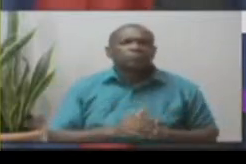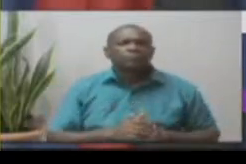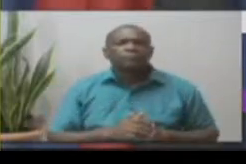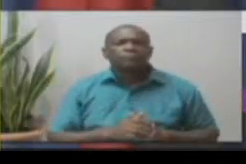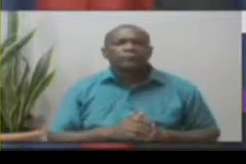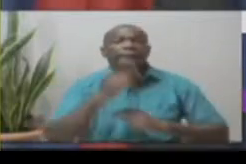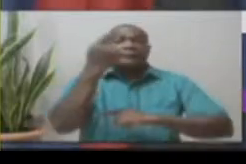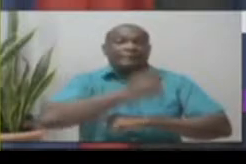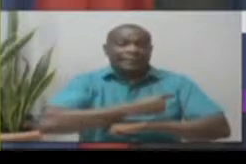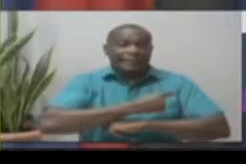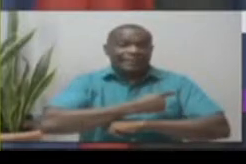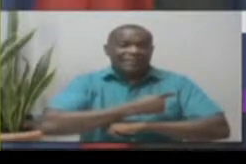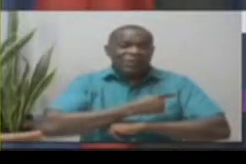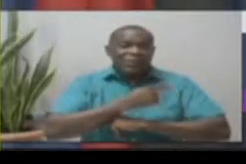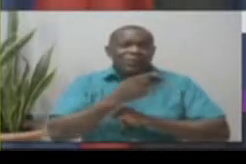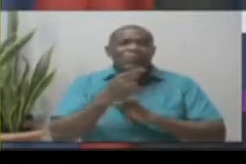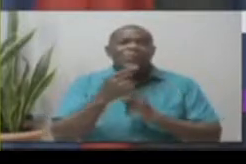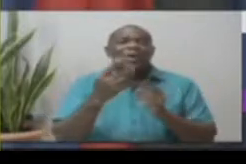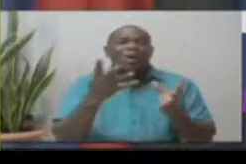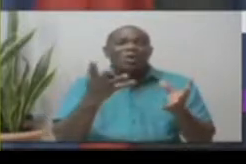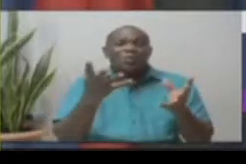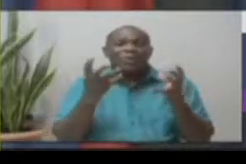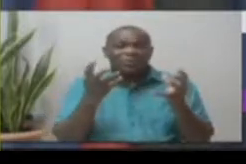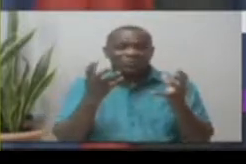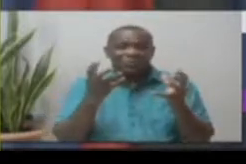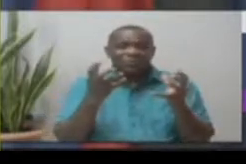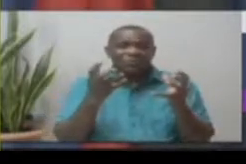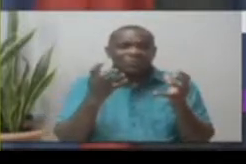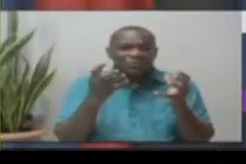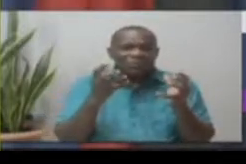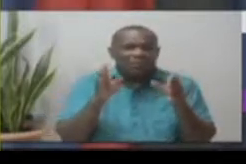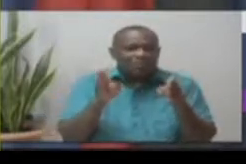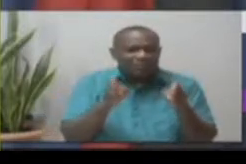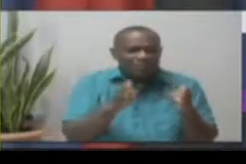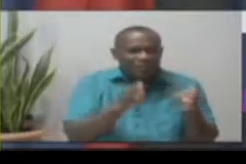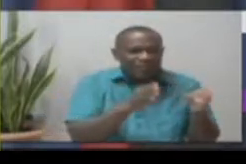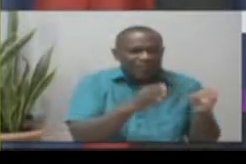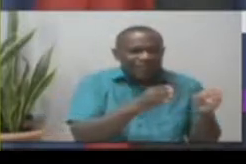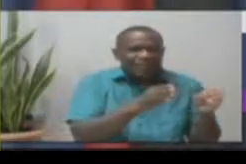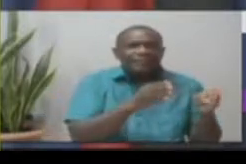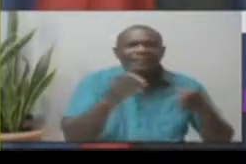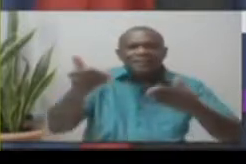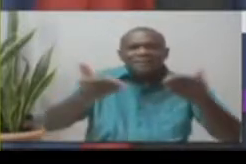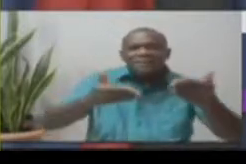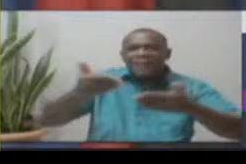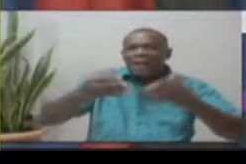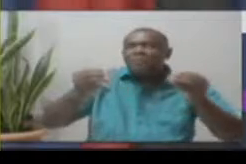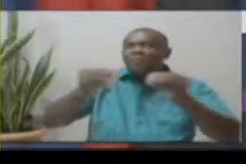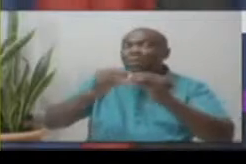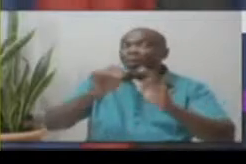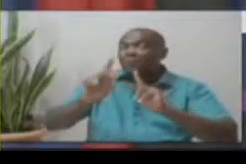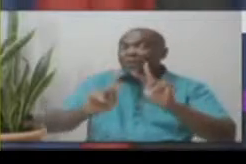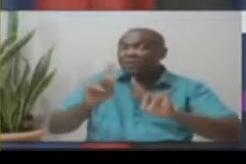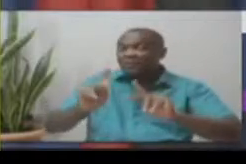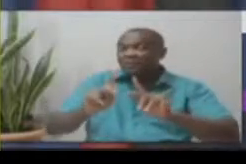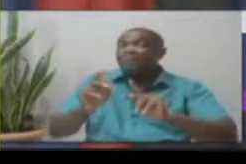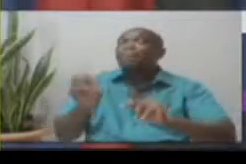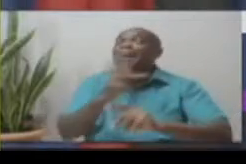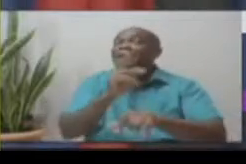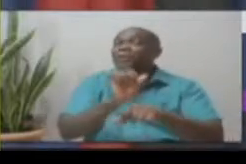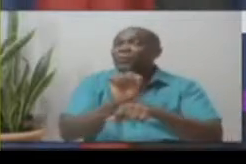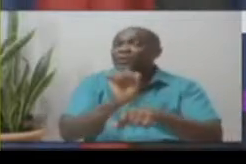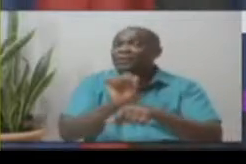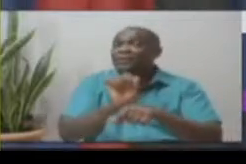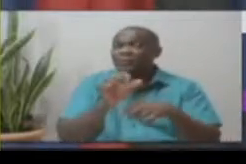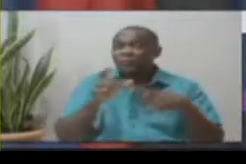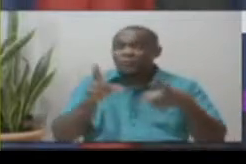to prepare the population for doing much more of that going forward. During this week coming